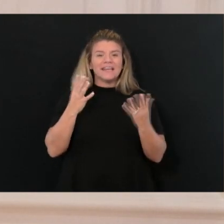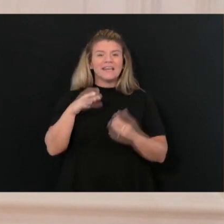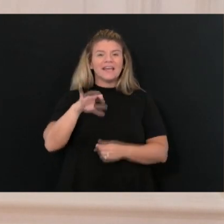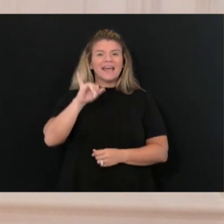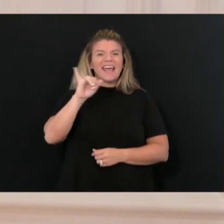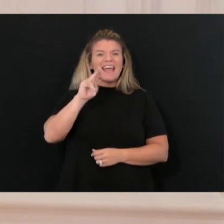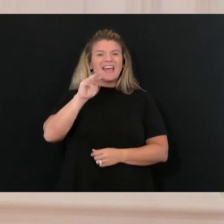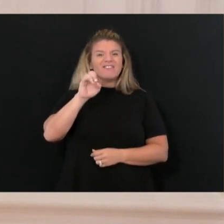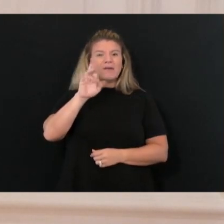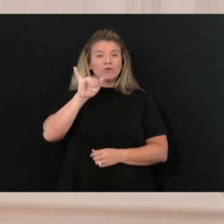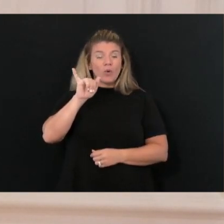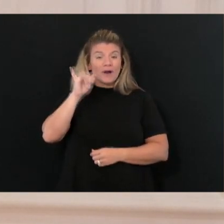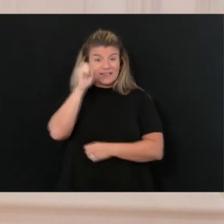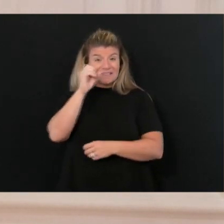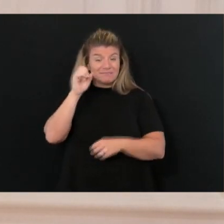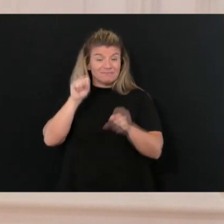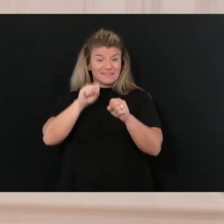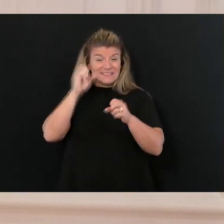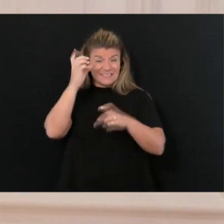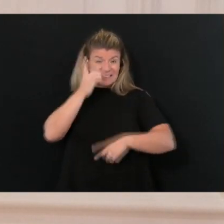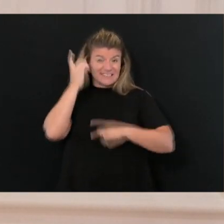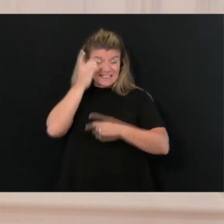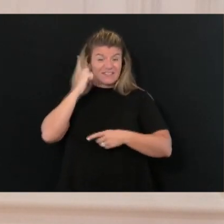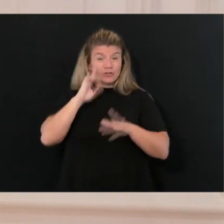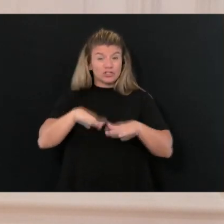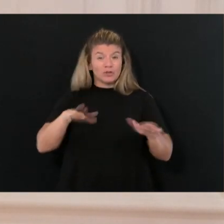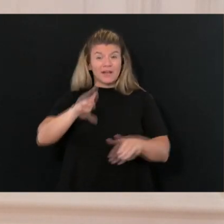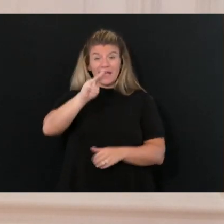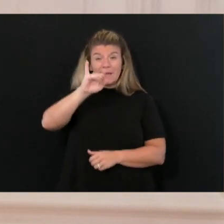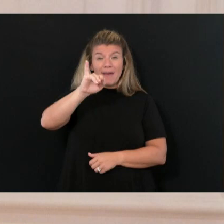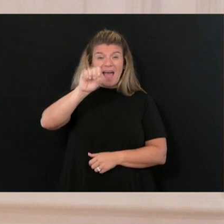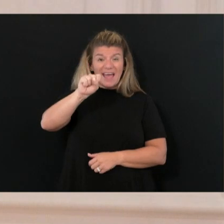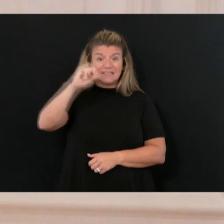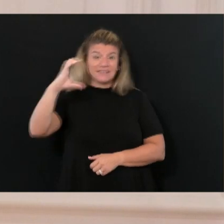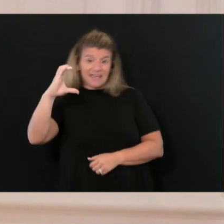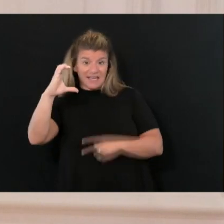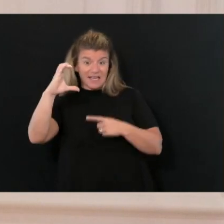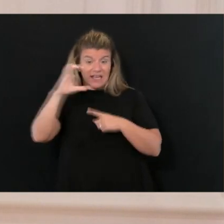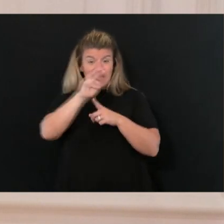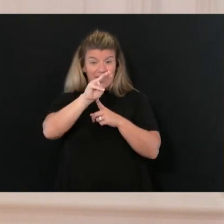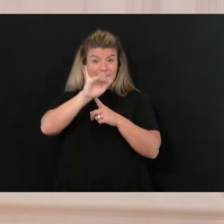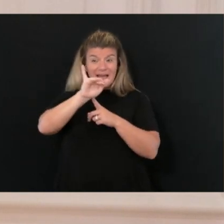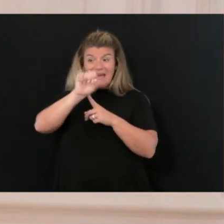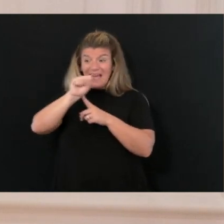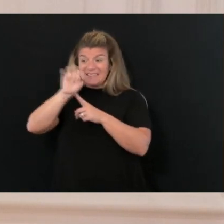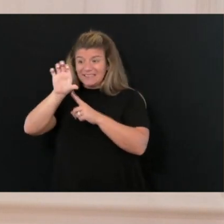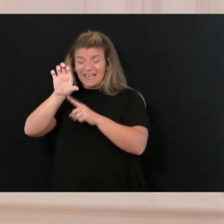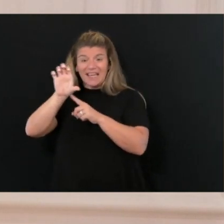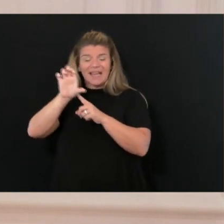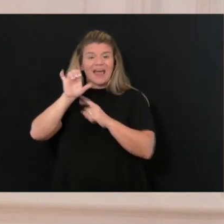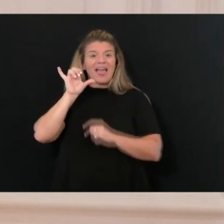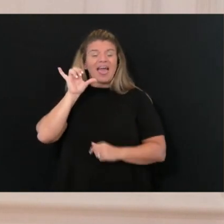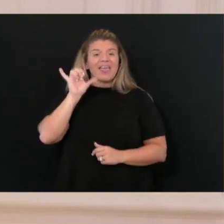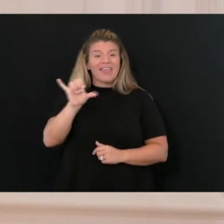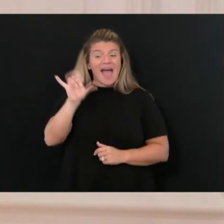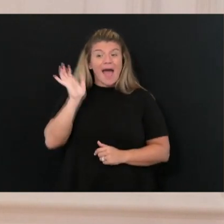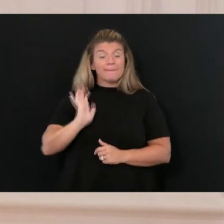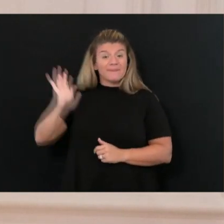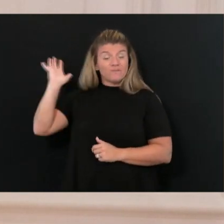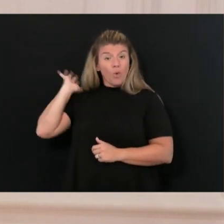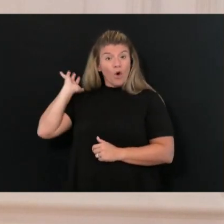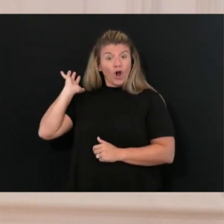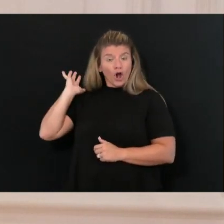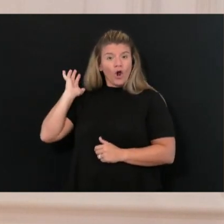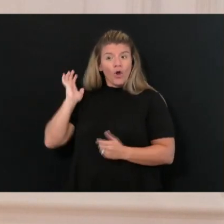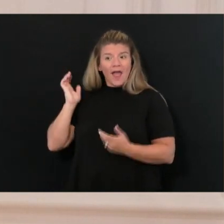MIS-C, children. And this is a disease that is recently described related to COVID in children 21